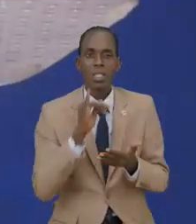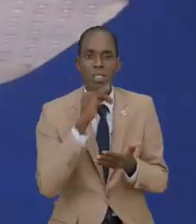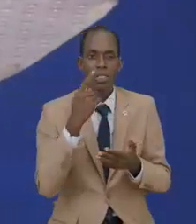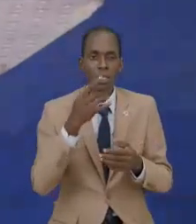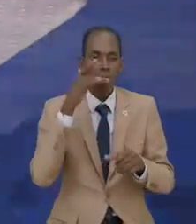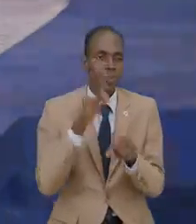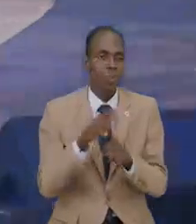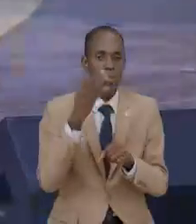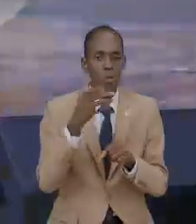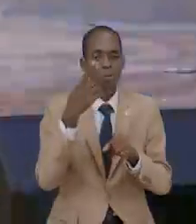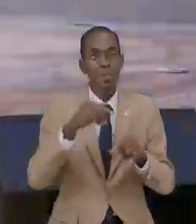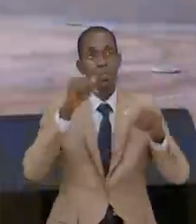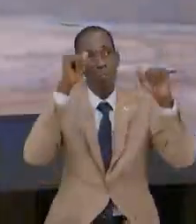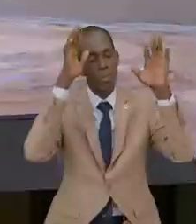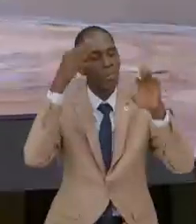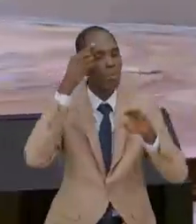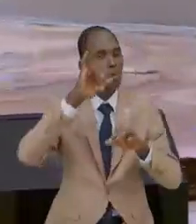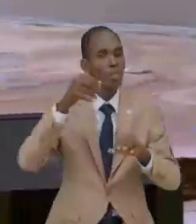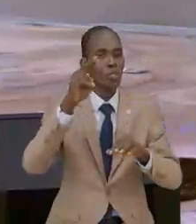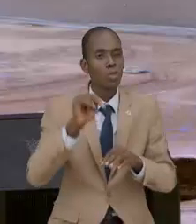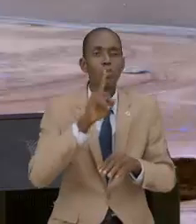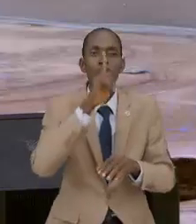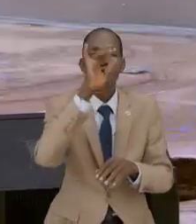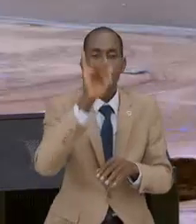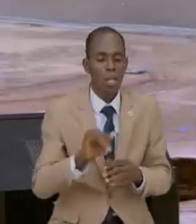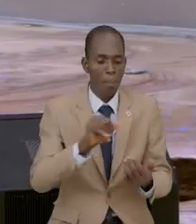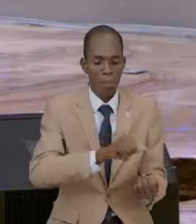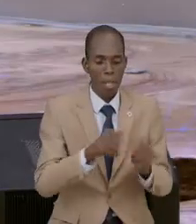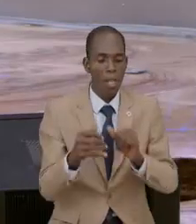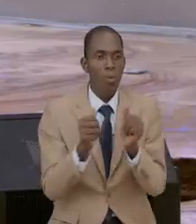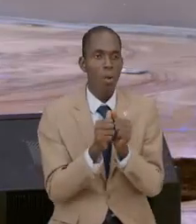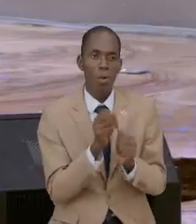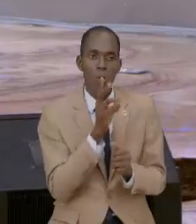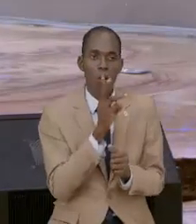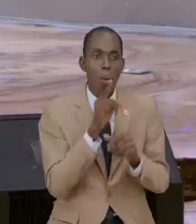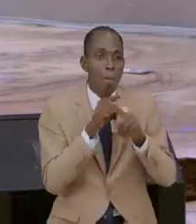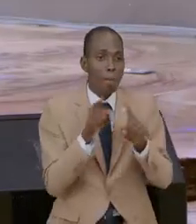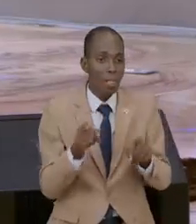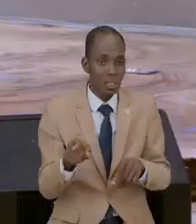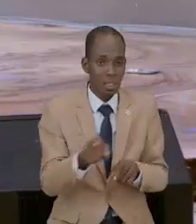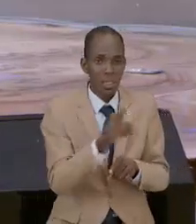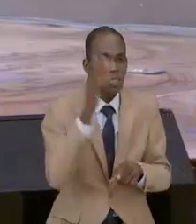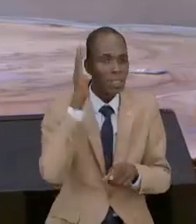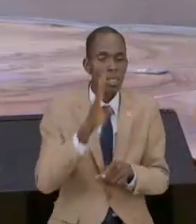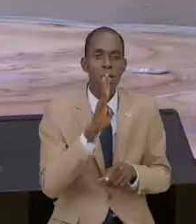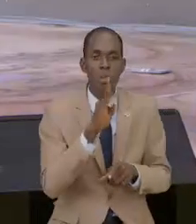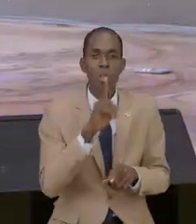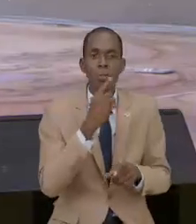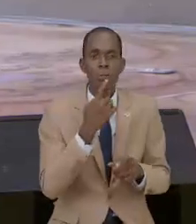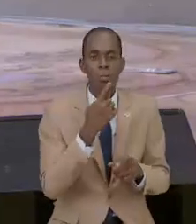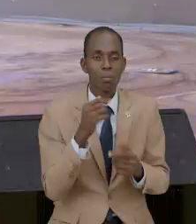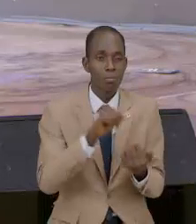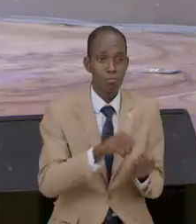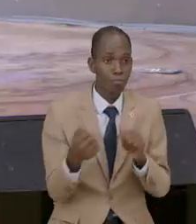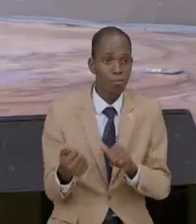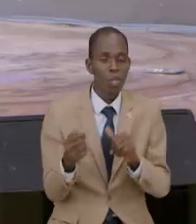Father. For John truly baptized with water, but ye shall be baptized